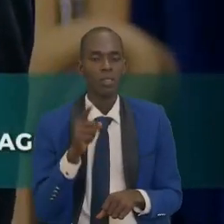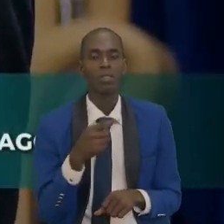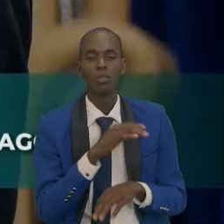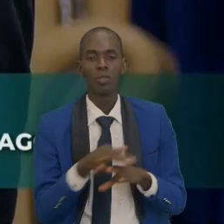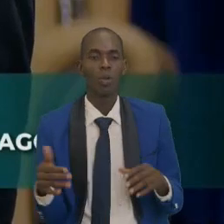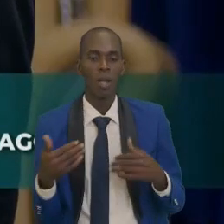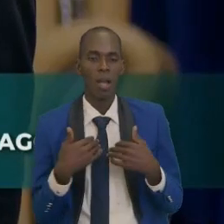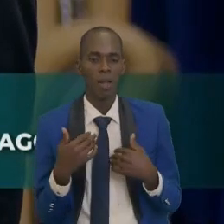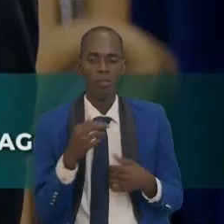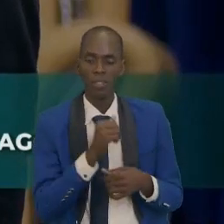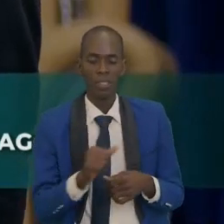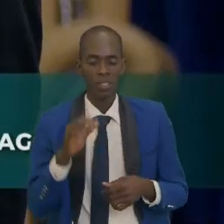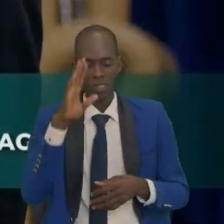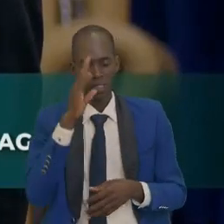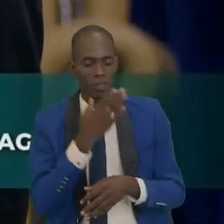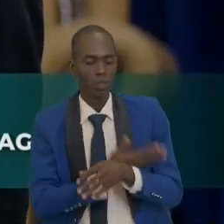yet